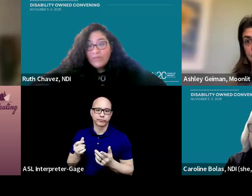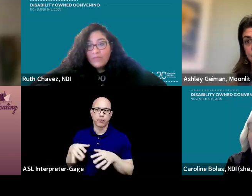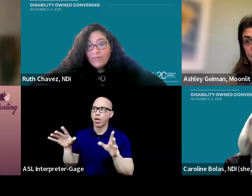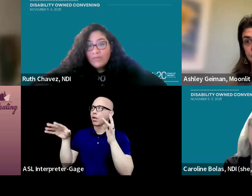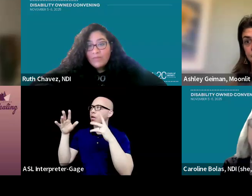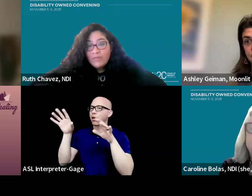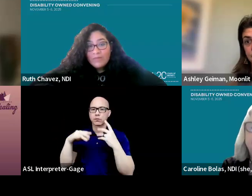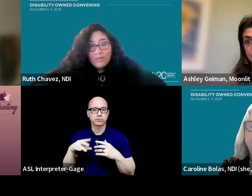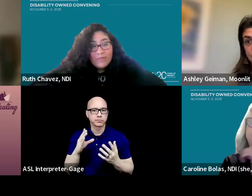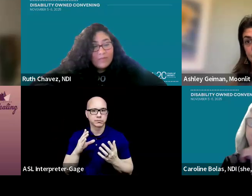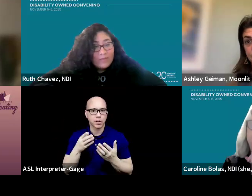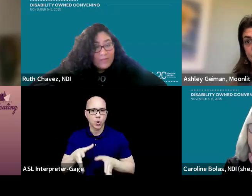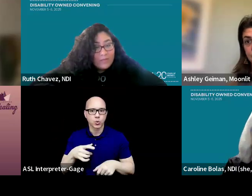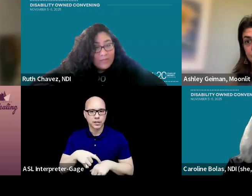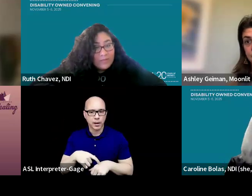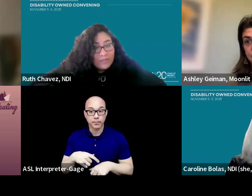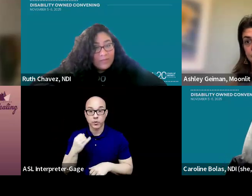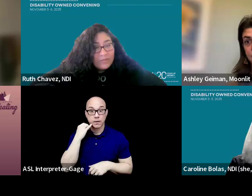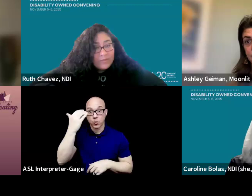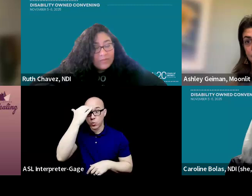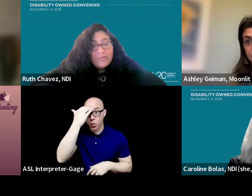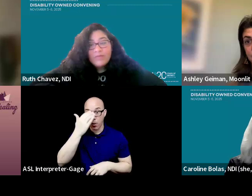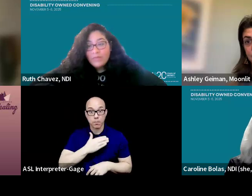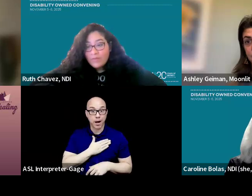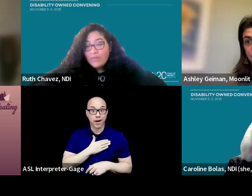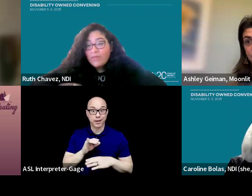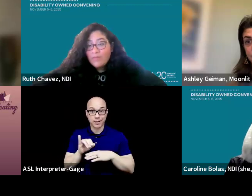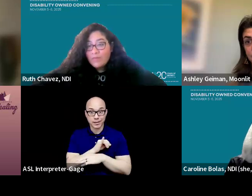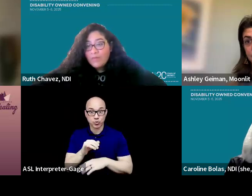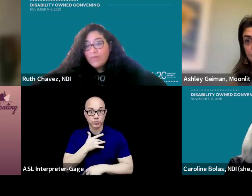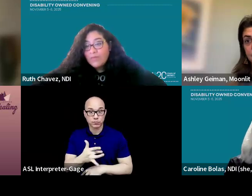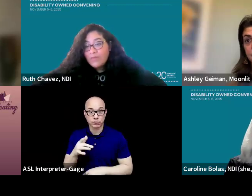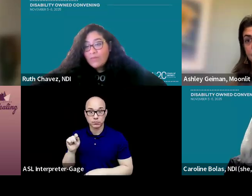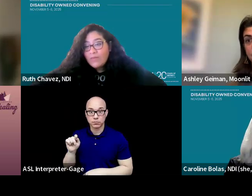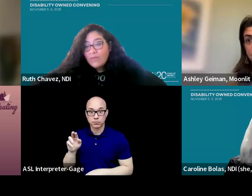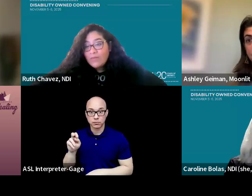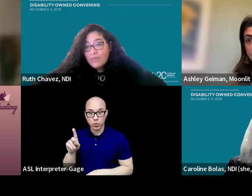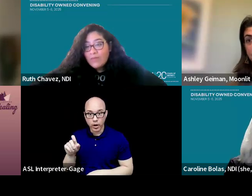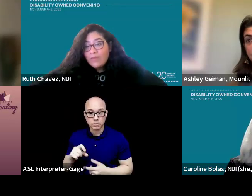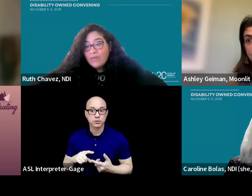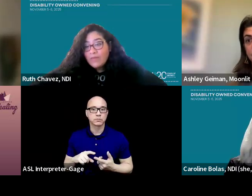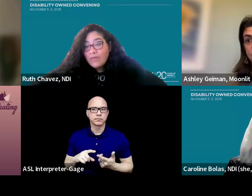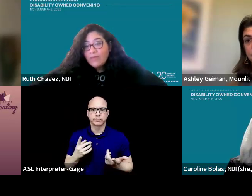audience, knowing the trends for your specific industry, knowing these, what